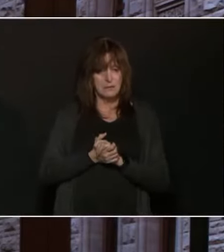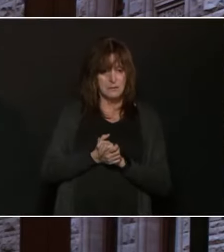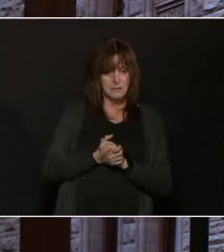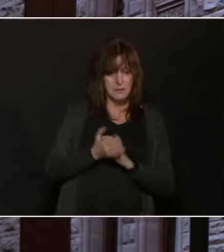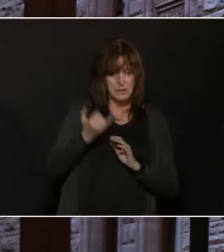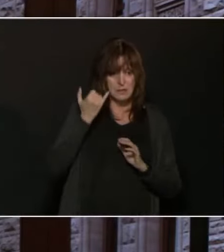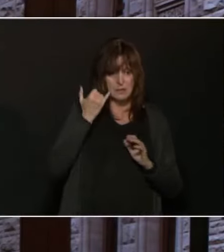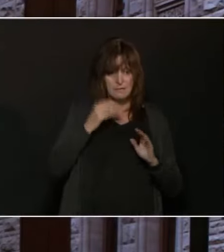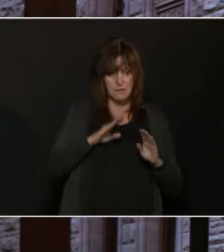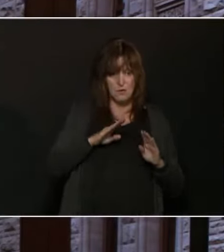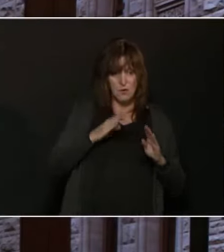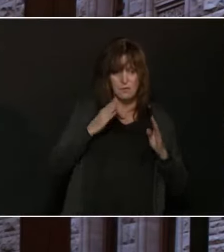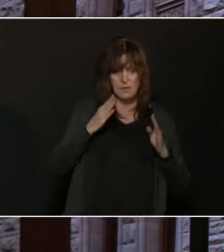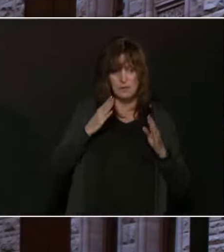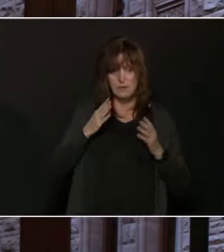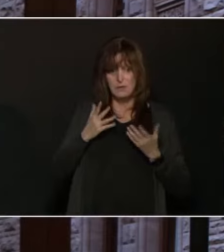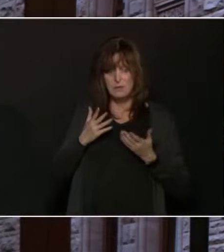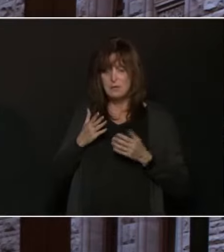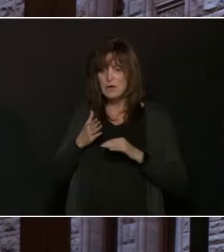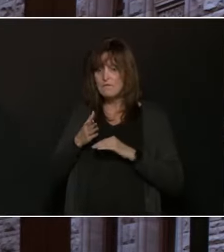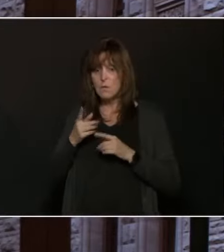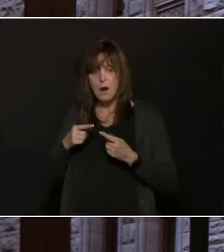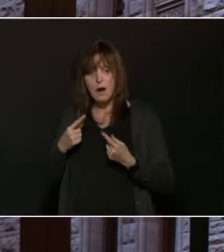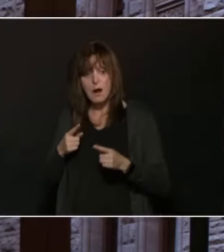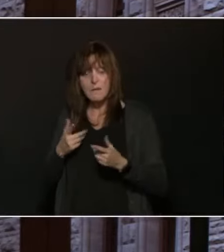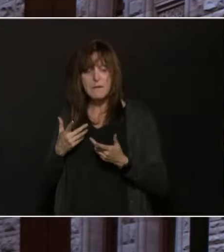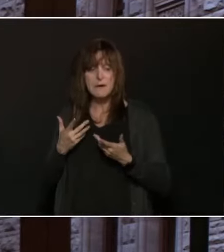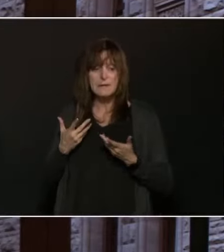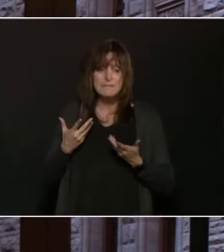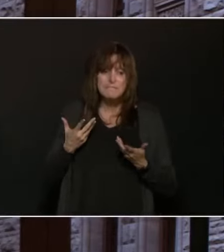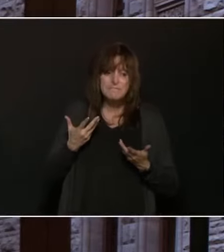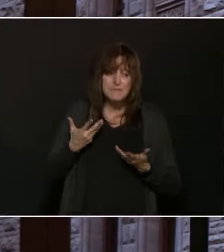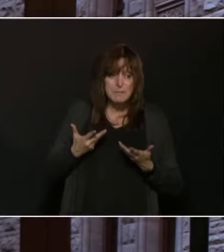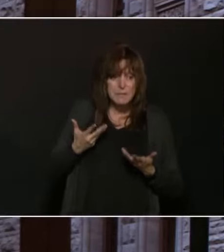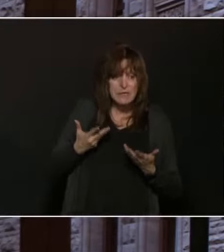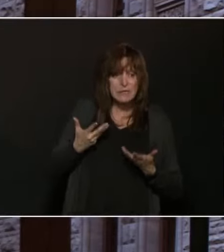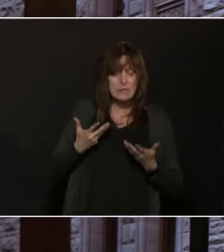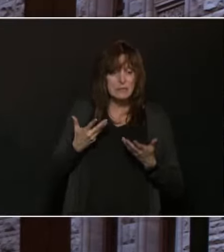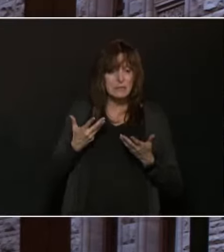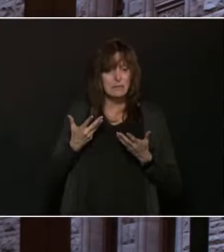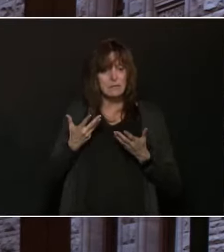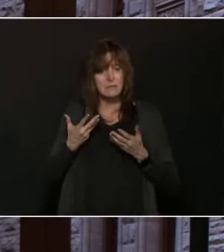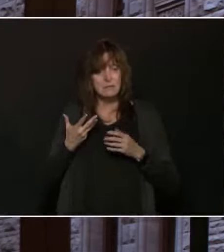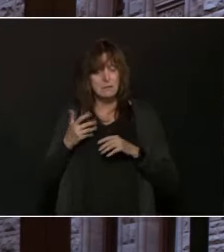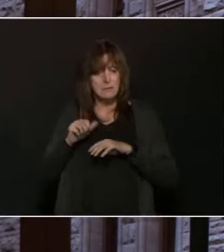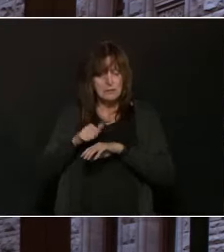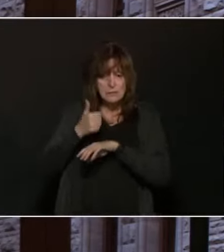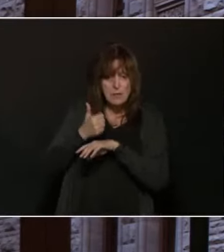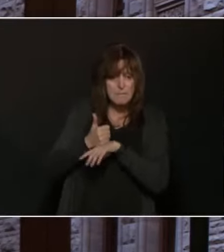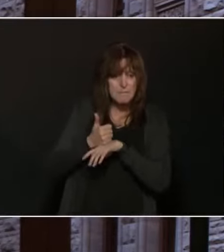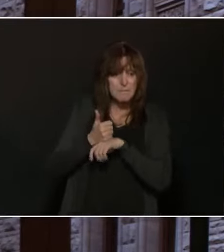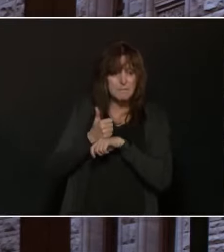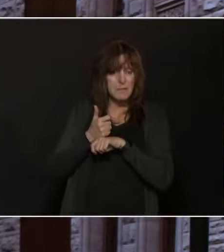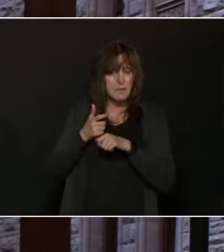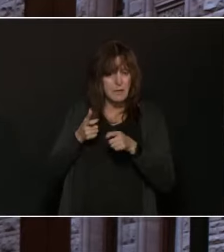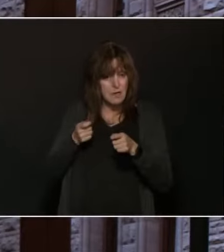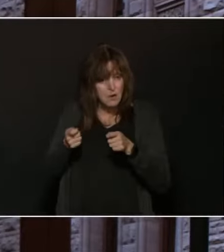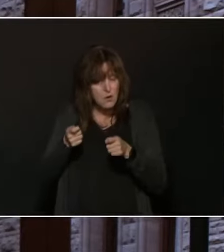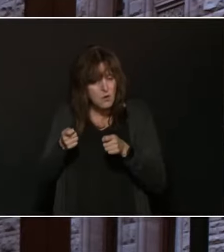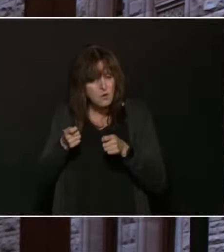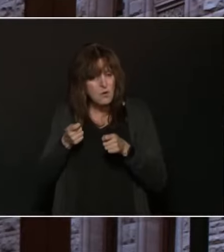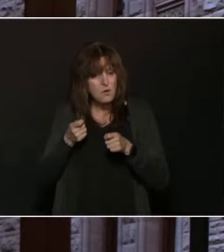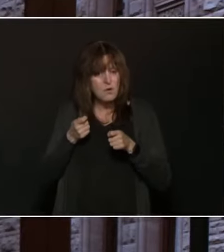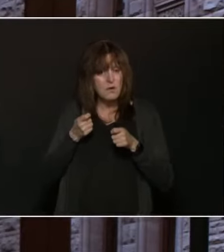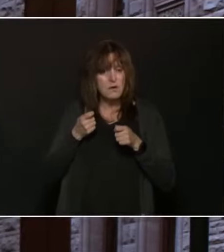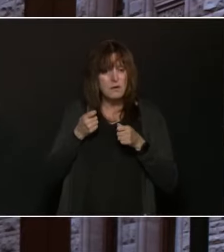you are aware, the framework has various levels of constraint on a number of commercial activities as well. So we